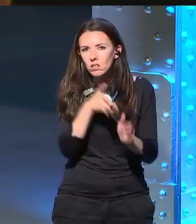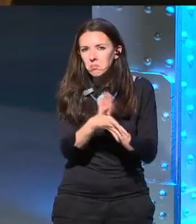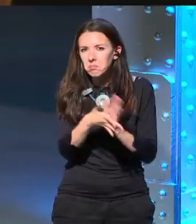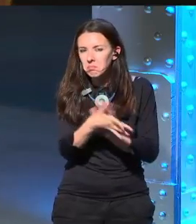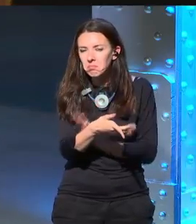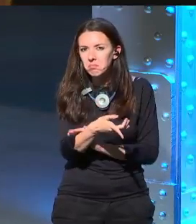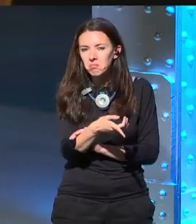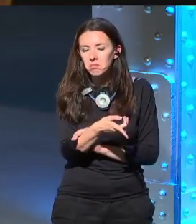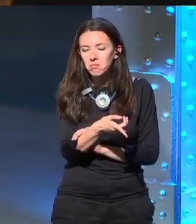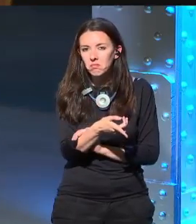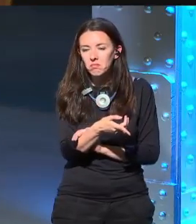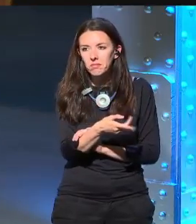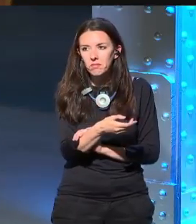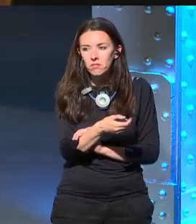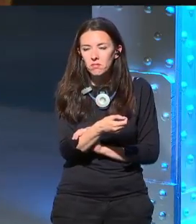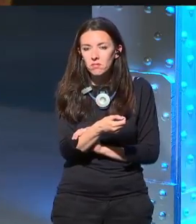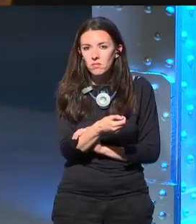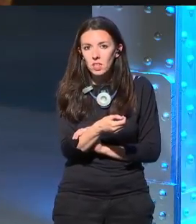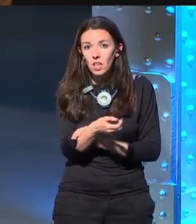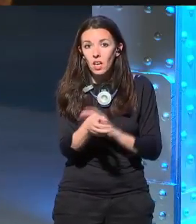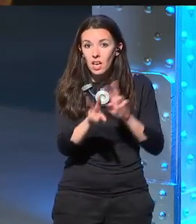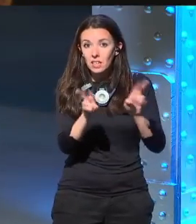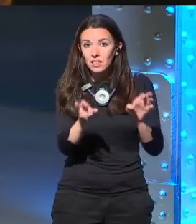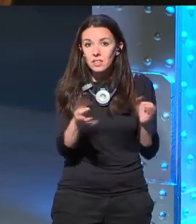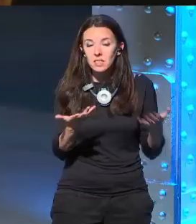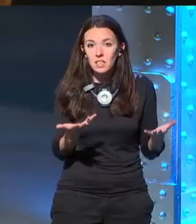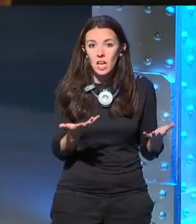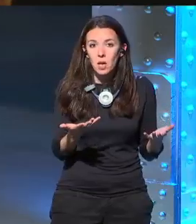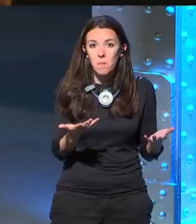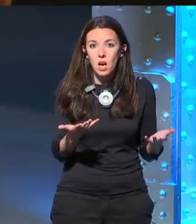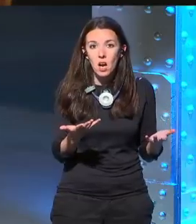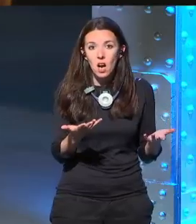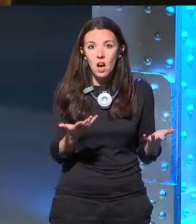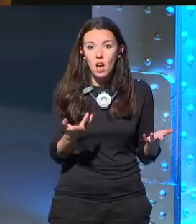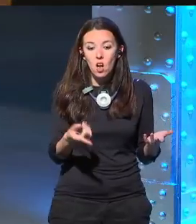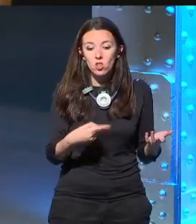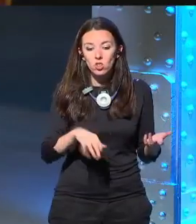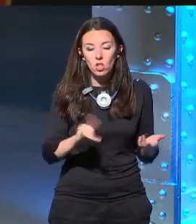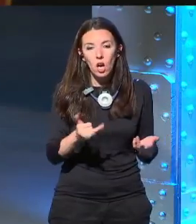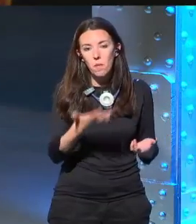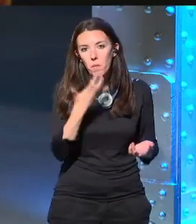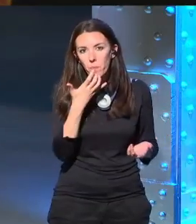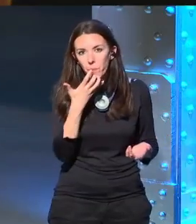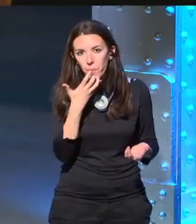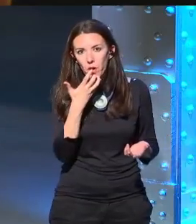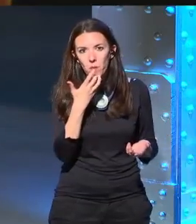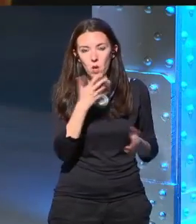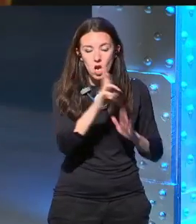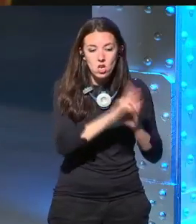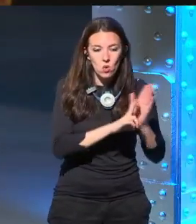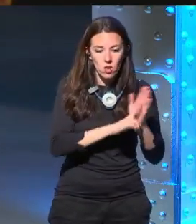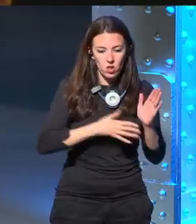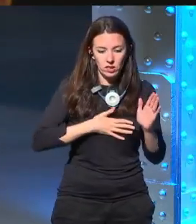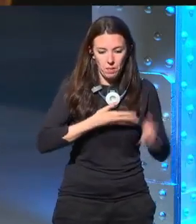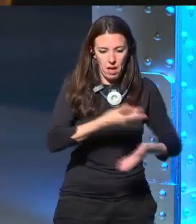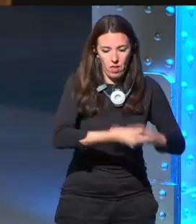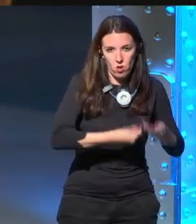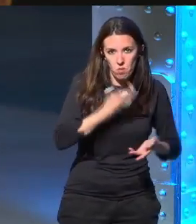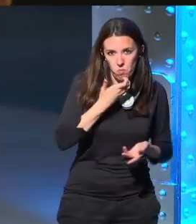in Europe we are doing regulations about being responsible of your online actions, the fake news. I think this is a huge